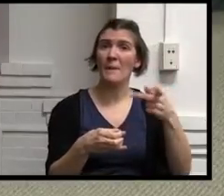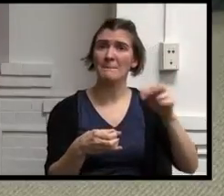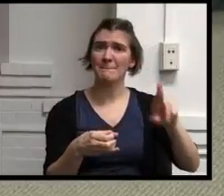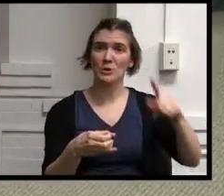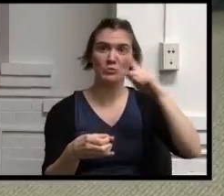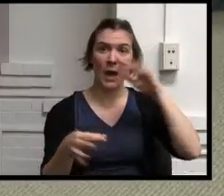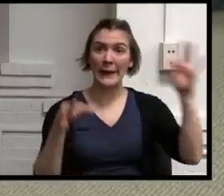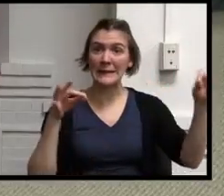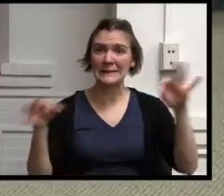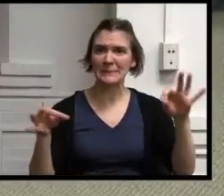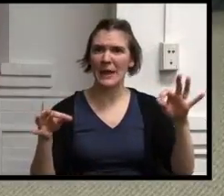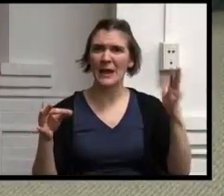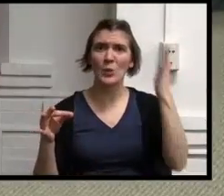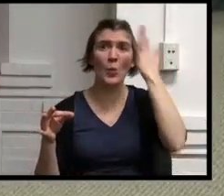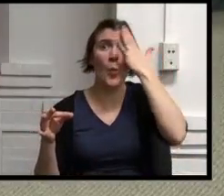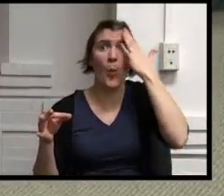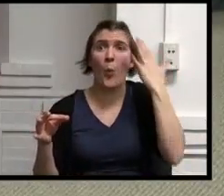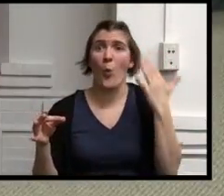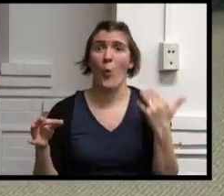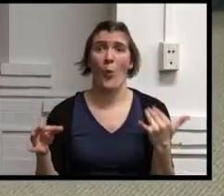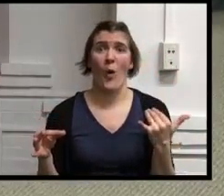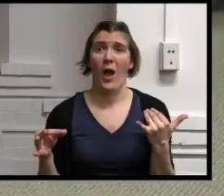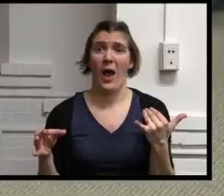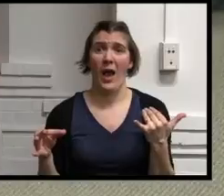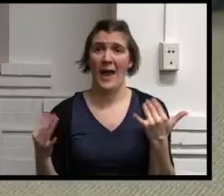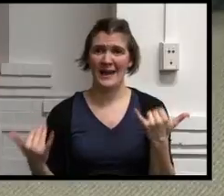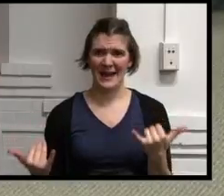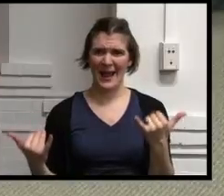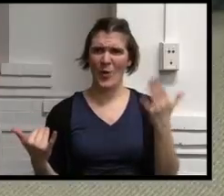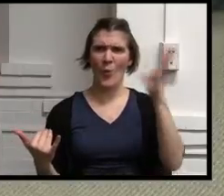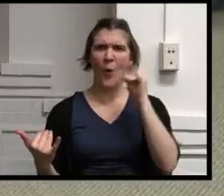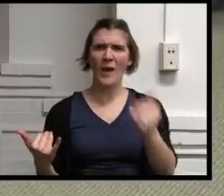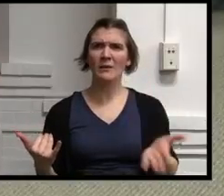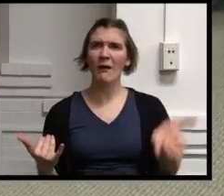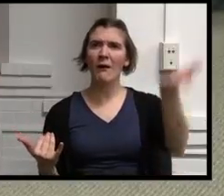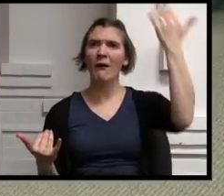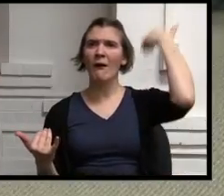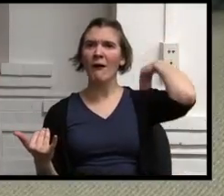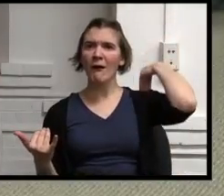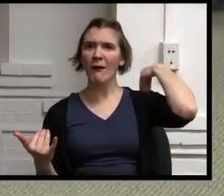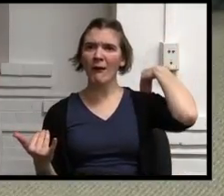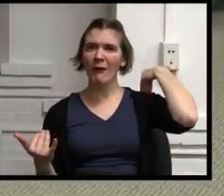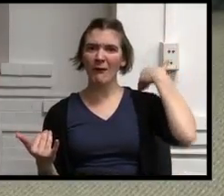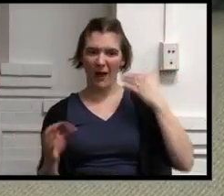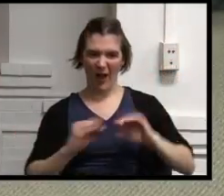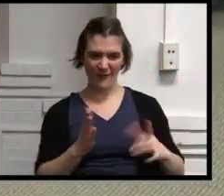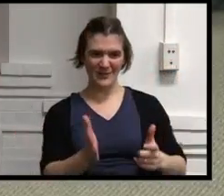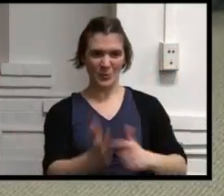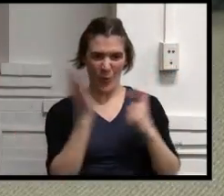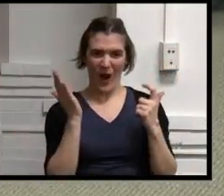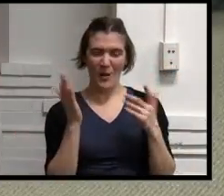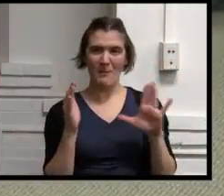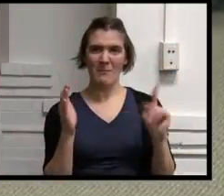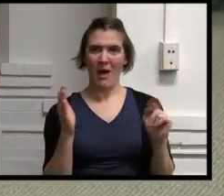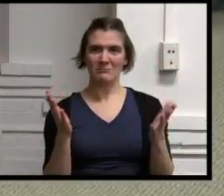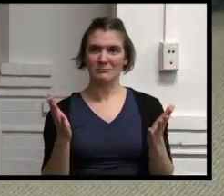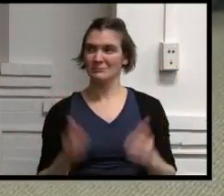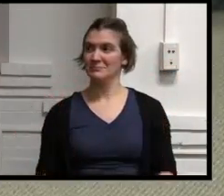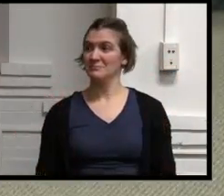anybody else could speak about the process that got us to this point where these seemingly gotta-have items are now being